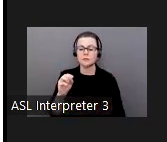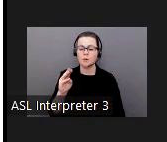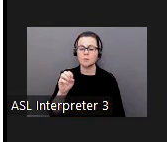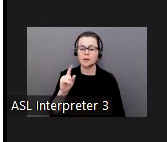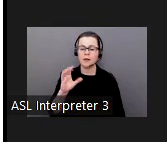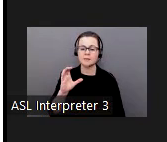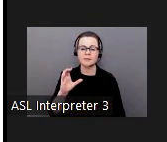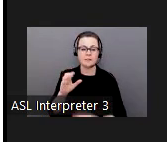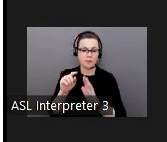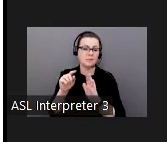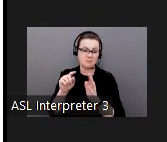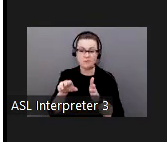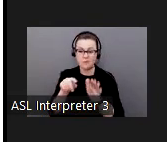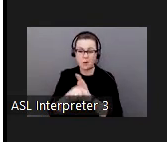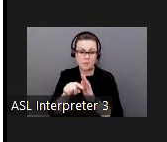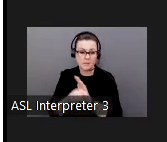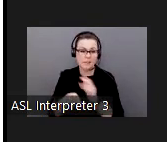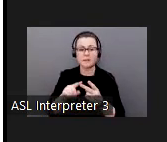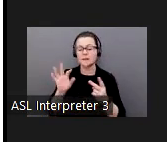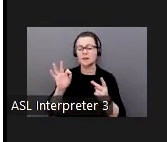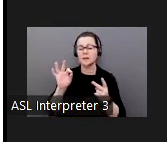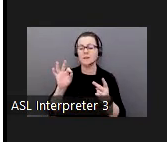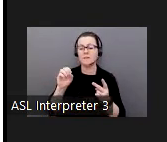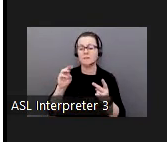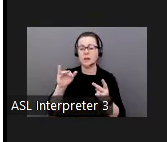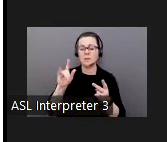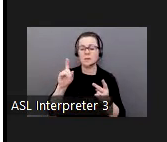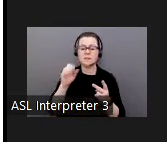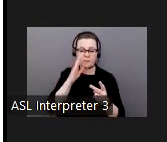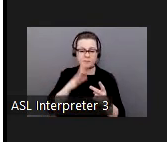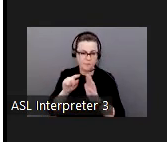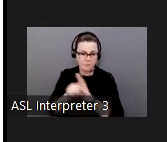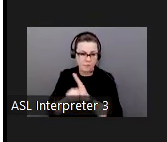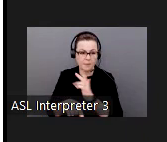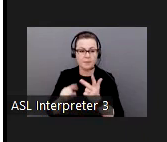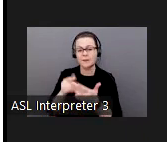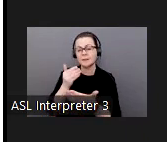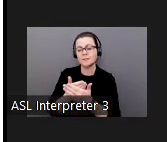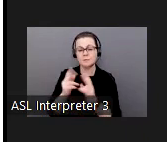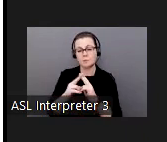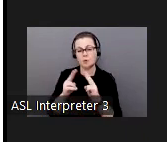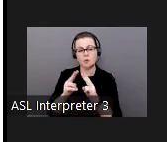femicide, intimate partner femicide. So these are terms that,